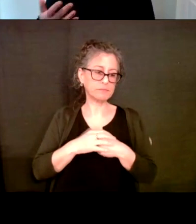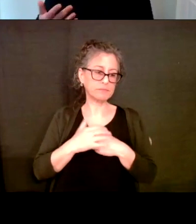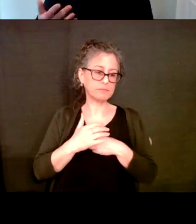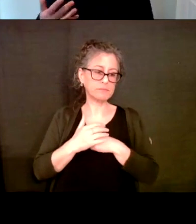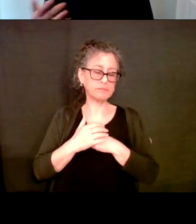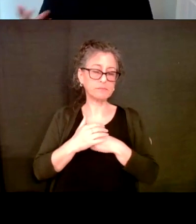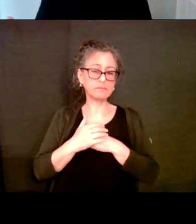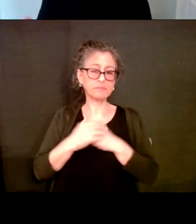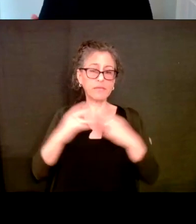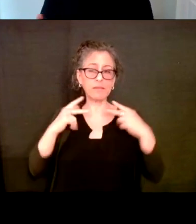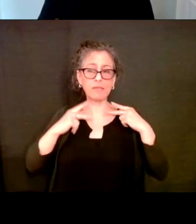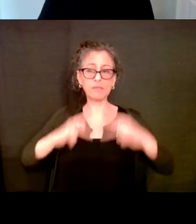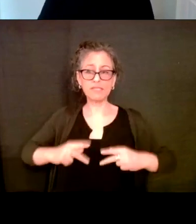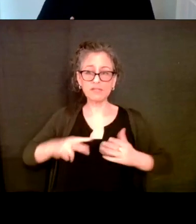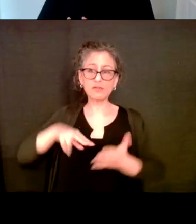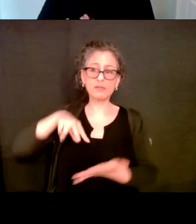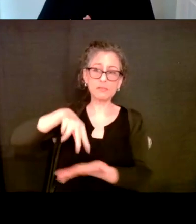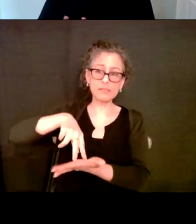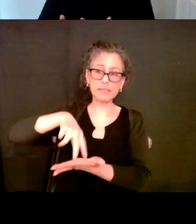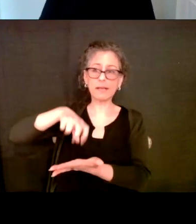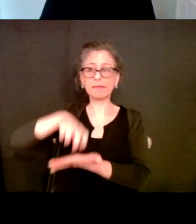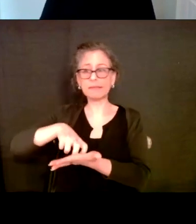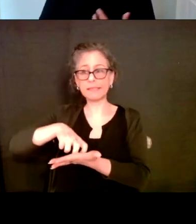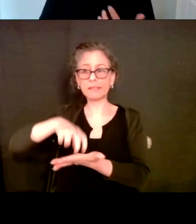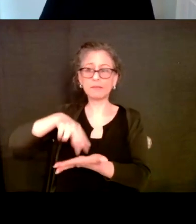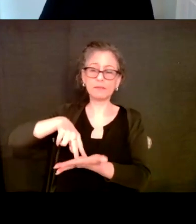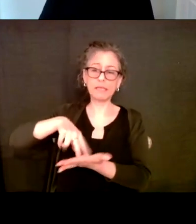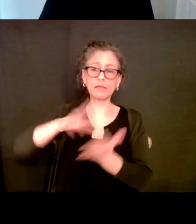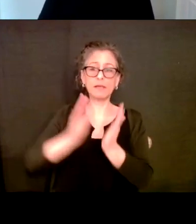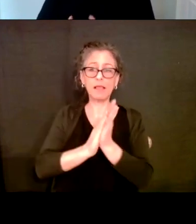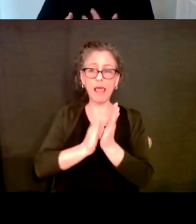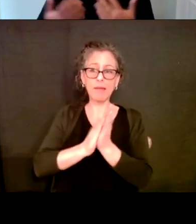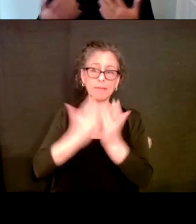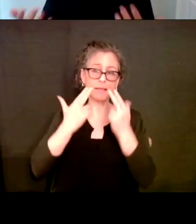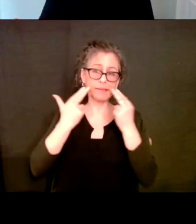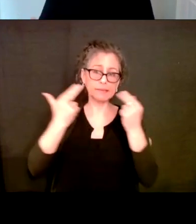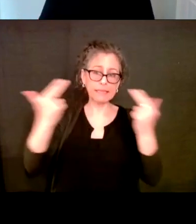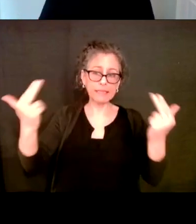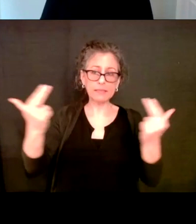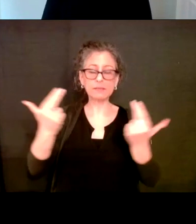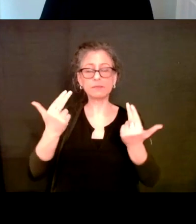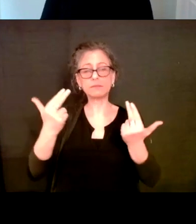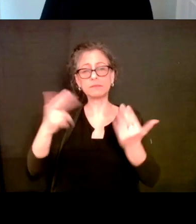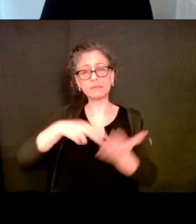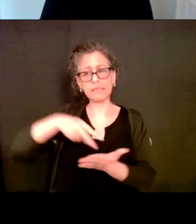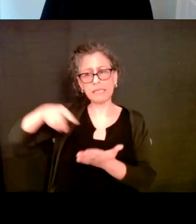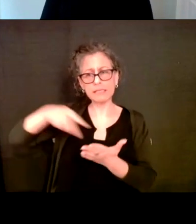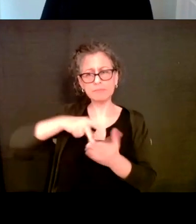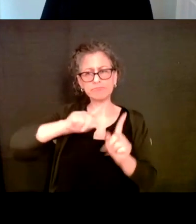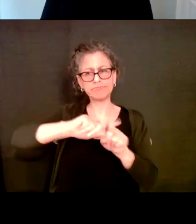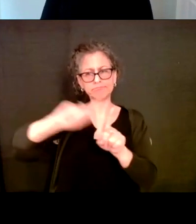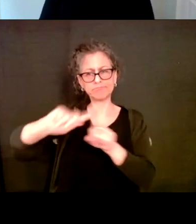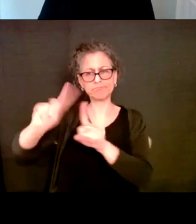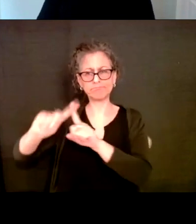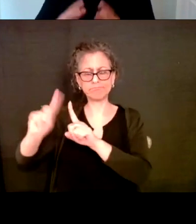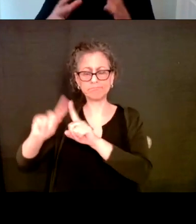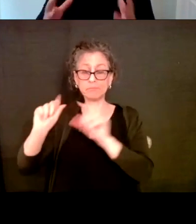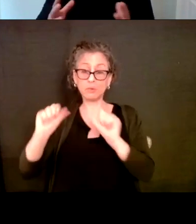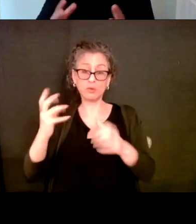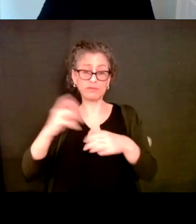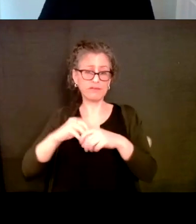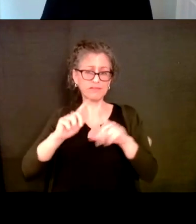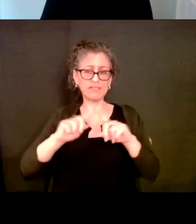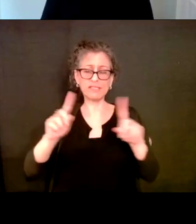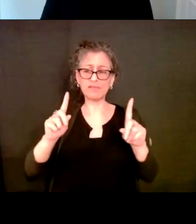body positions, kneeling and standing. It can involve clapping and singing, could involve dancing. It can involve all